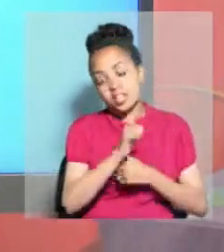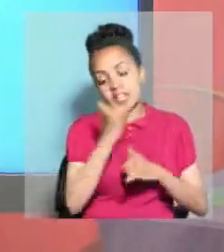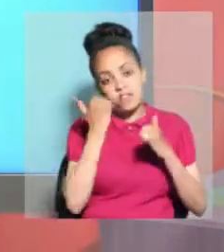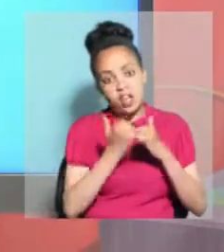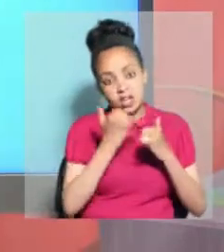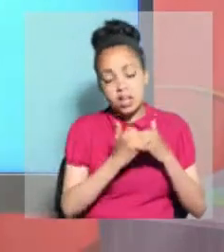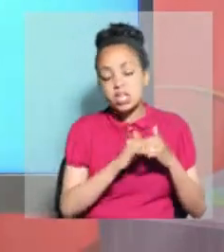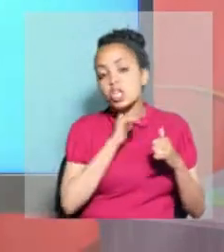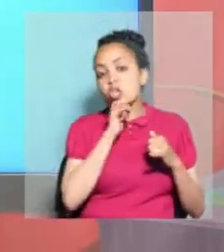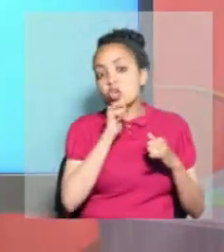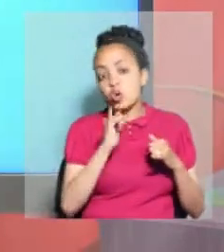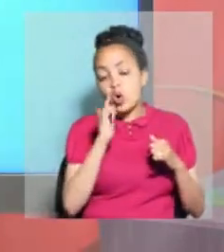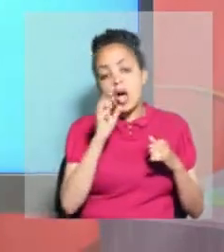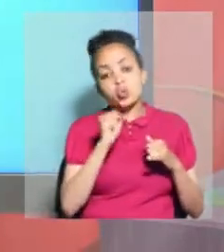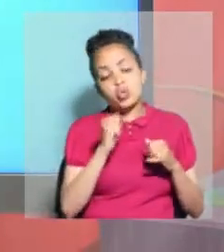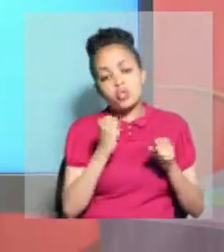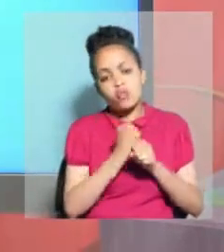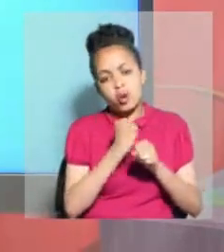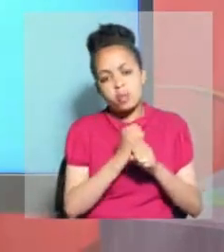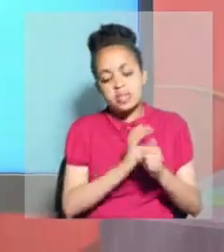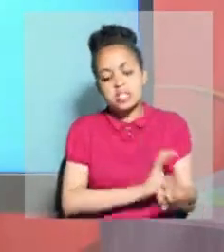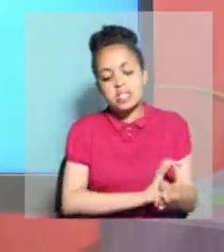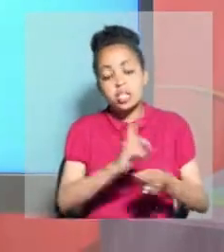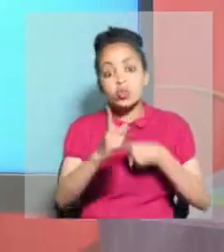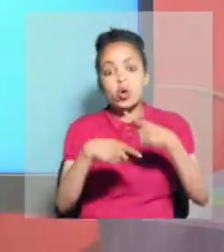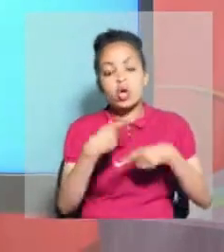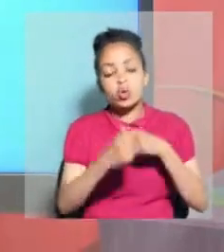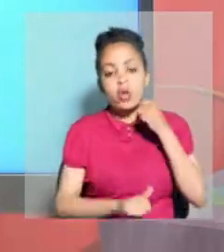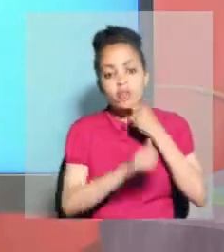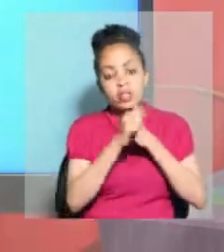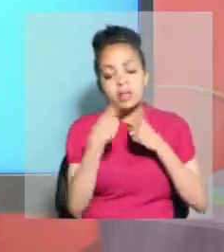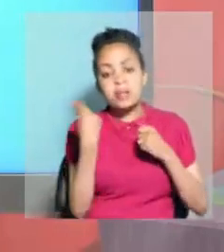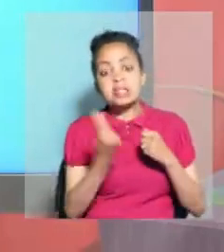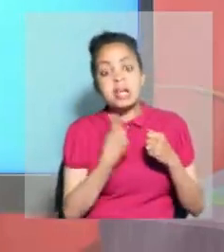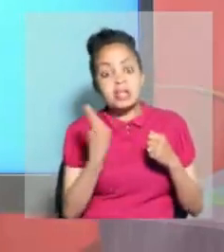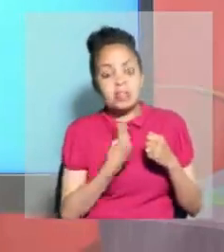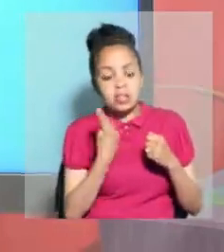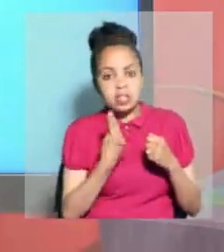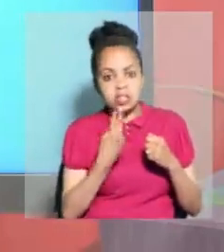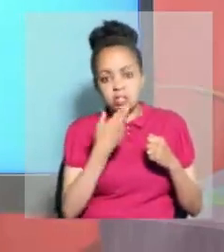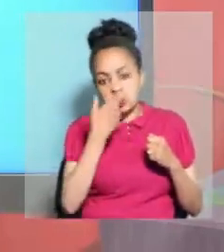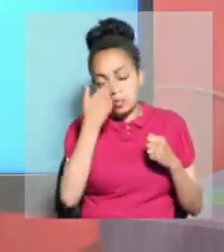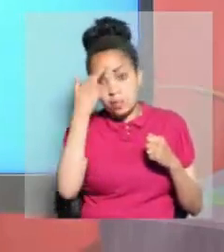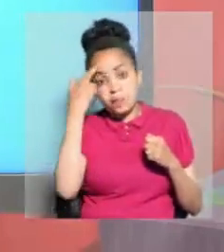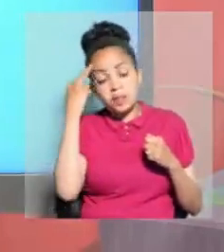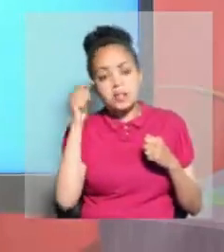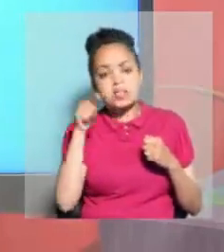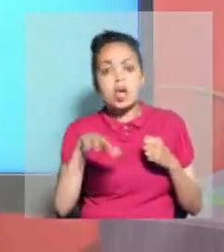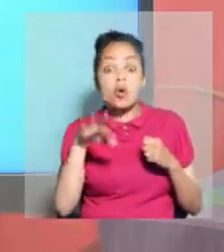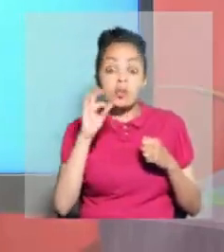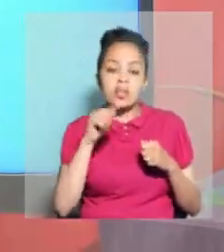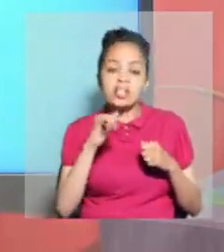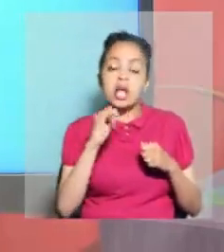Finally, there is no isoleucine formed. Cell is going to affected by the advantage since they lose the advantage they obtain from